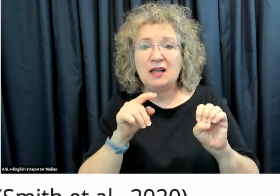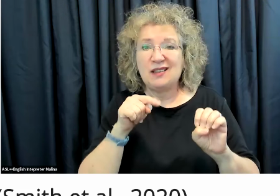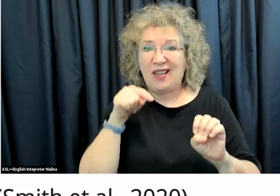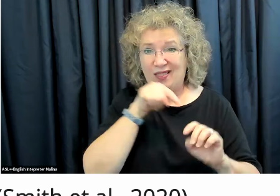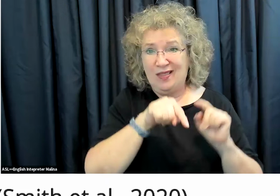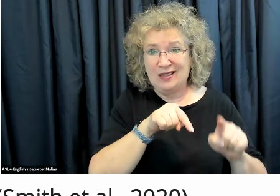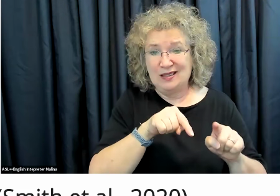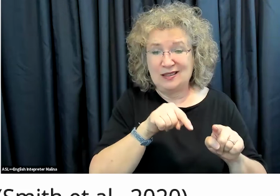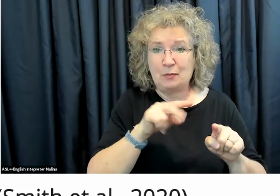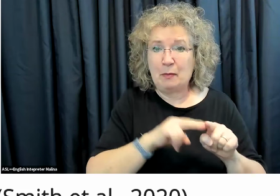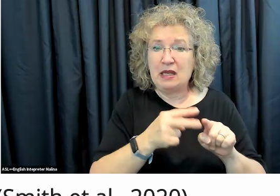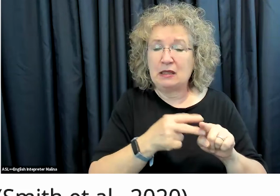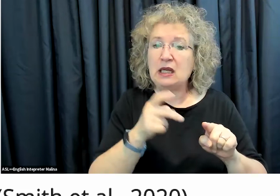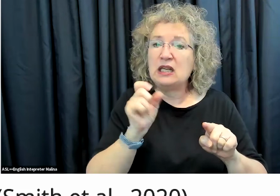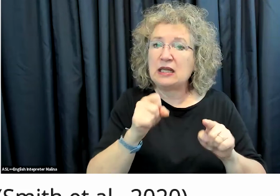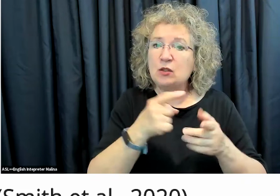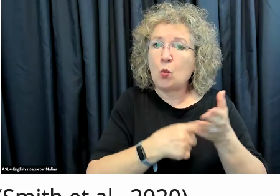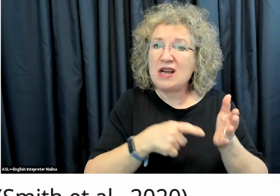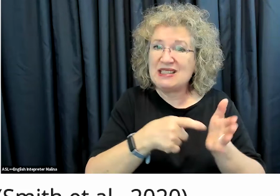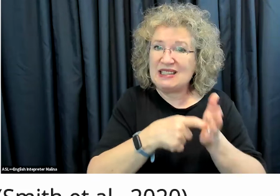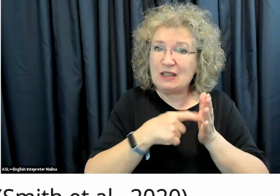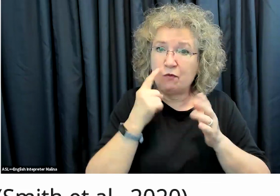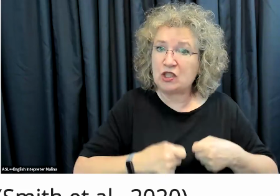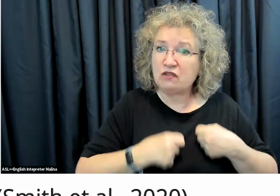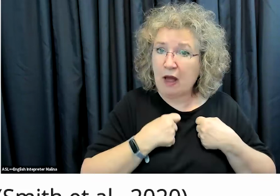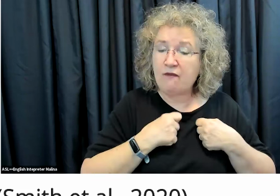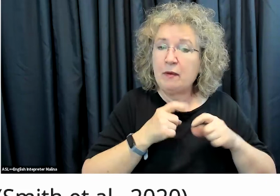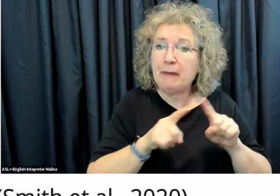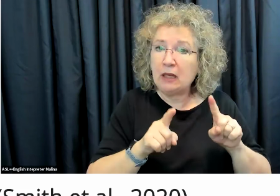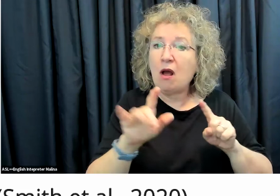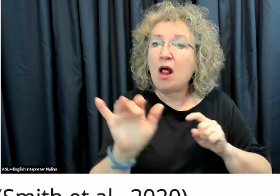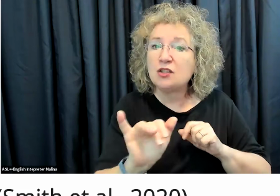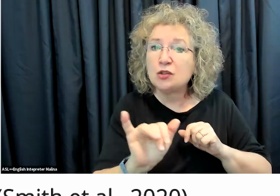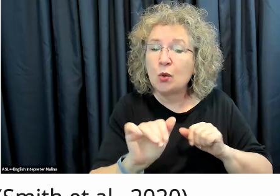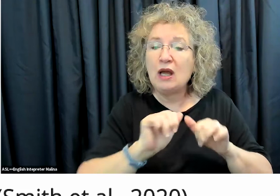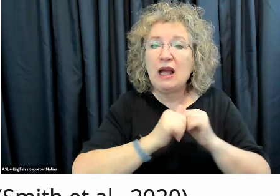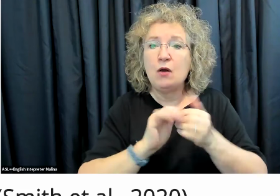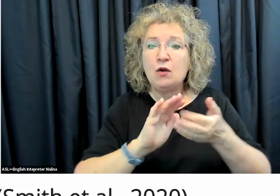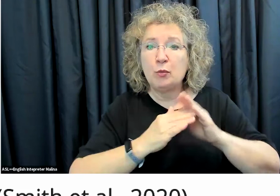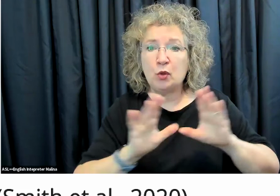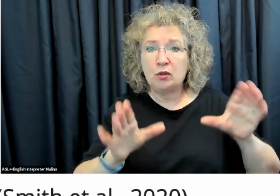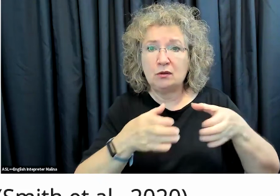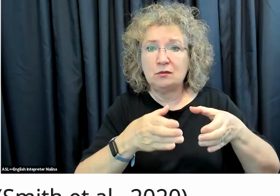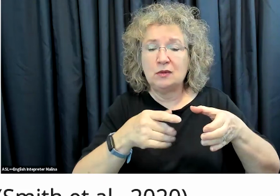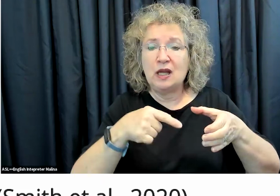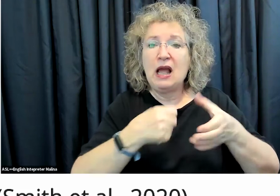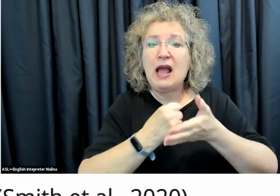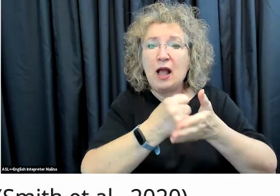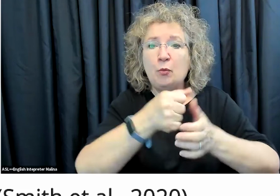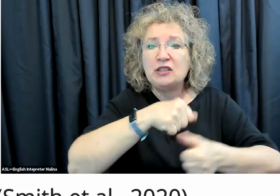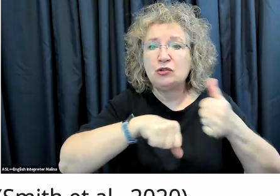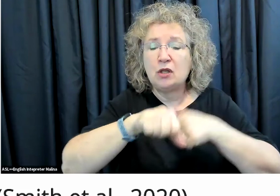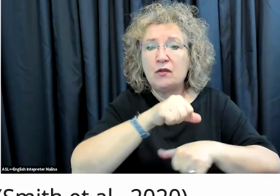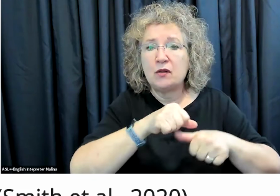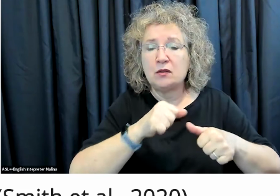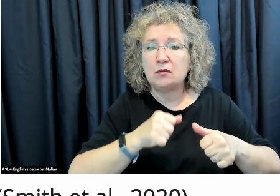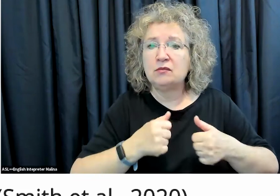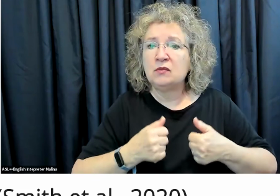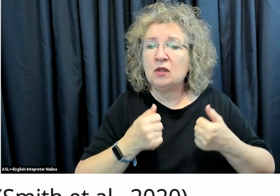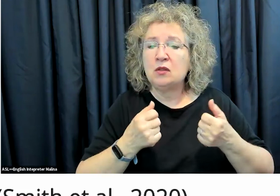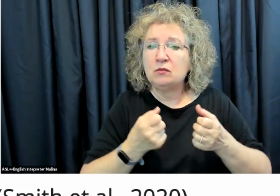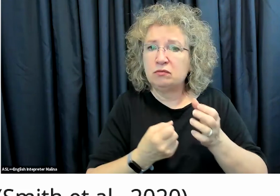also how do our communities help each other thrive before, during, and after a crisis? So depending on the